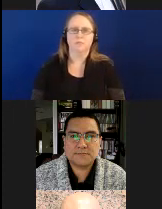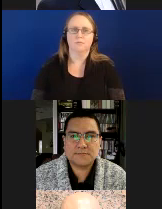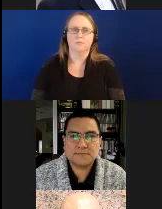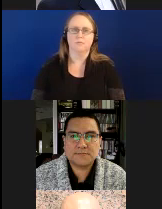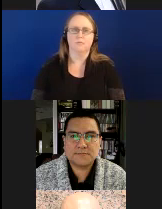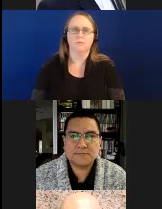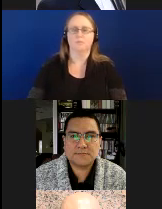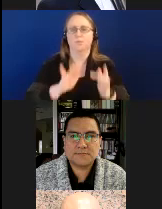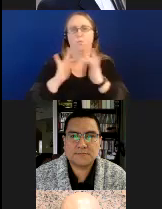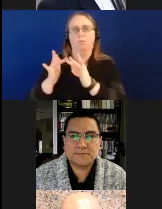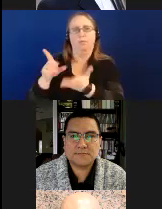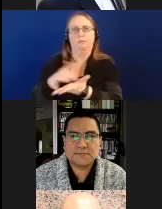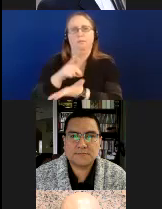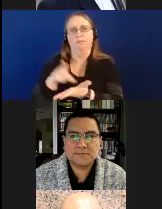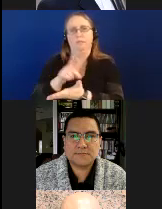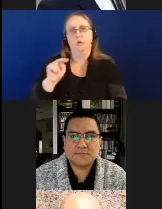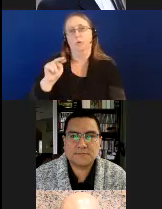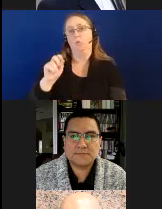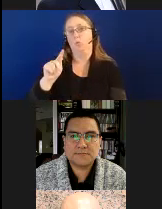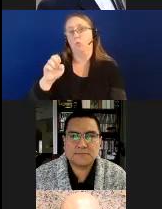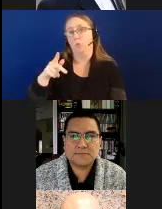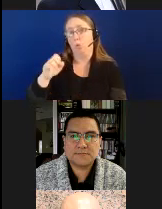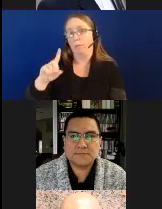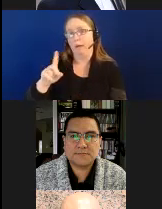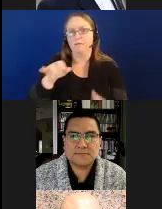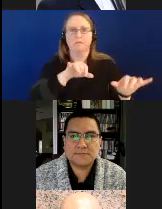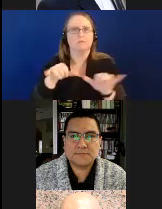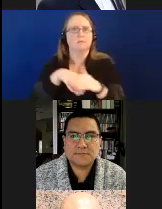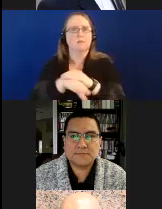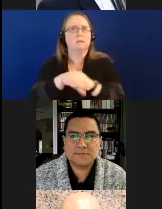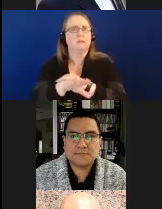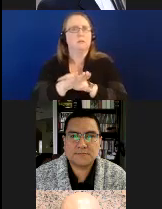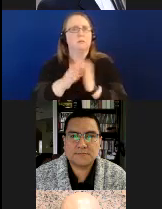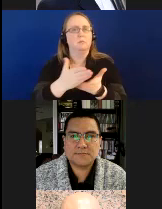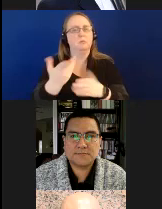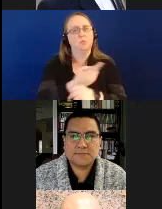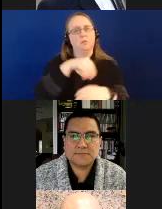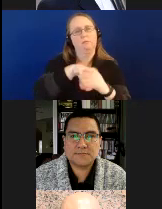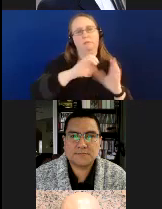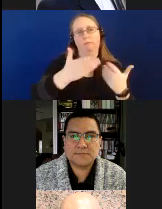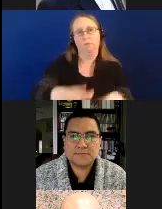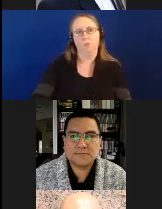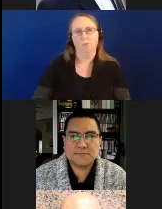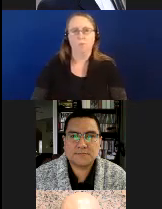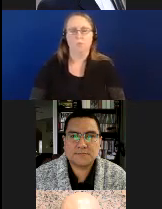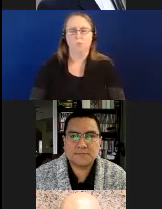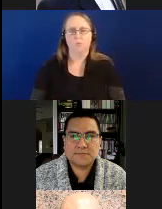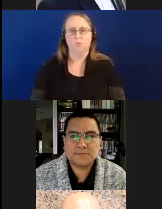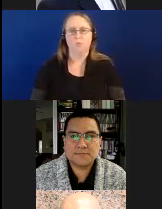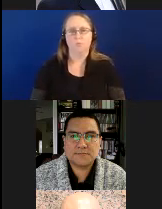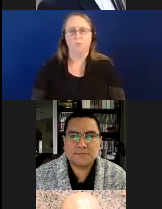An online dictionary and notepad mirror the accessibility tools a student uses in the classroom.